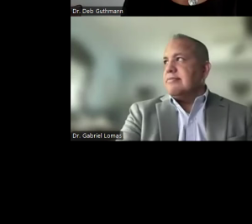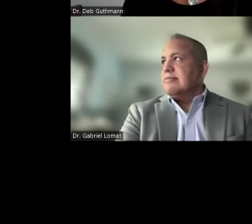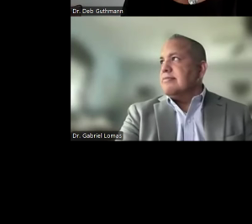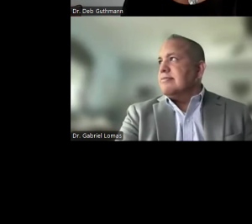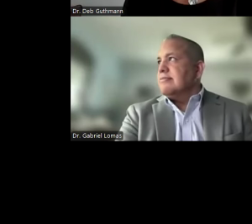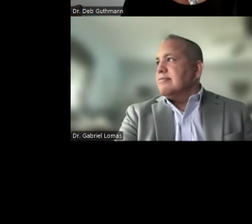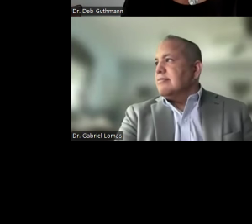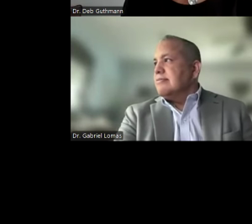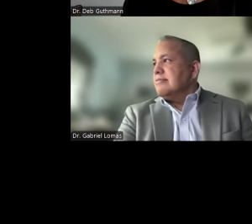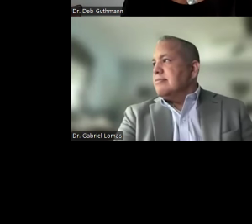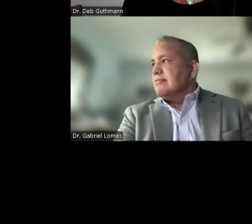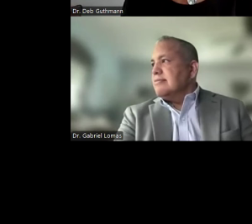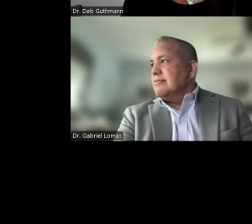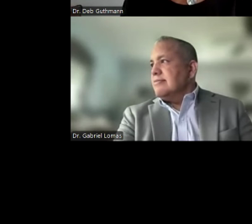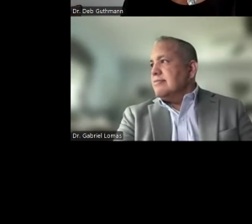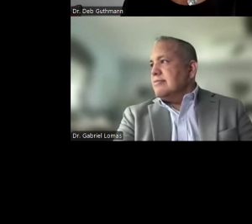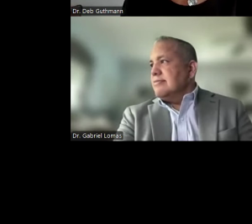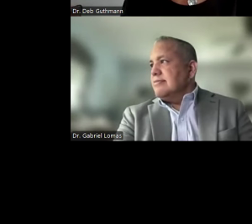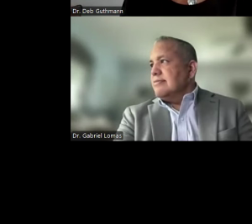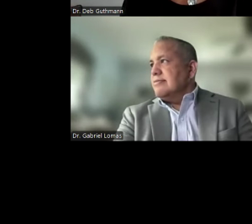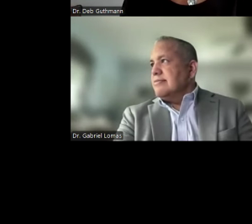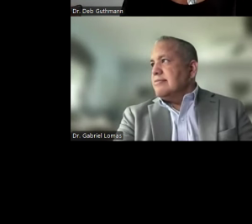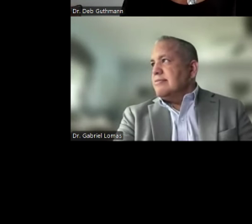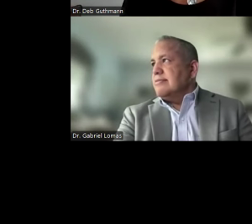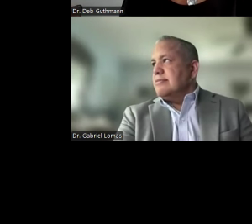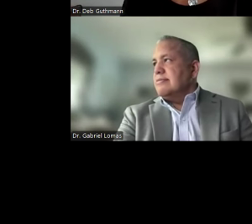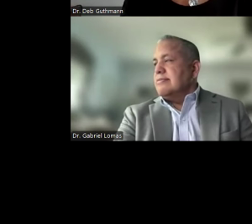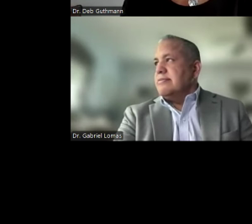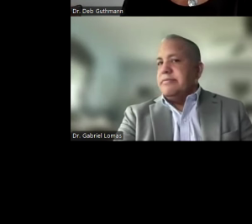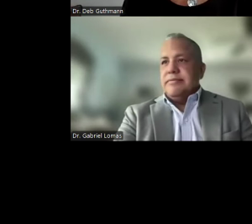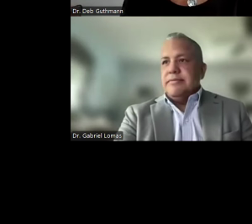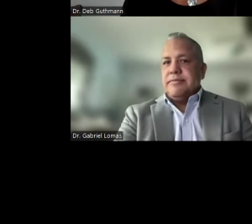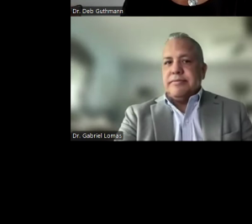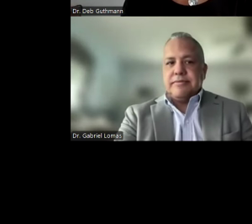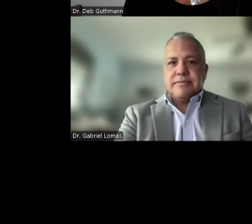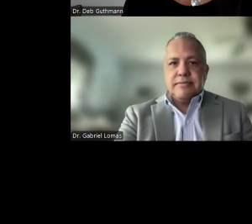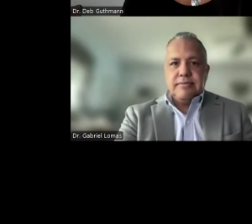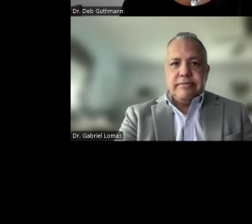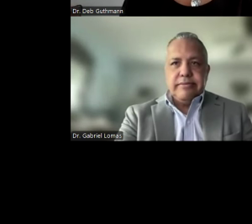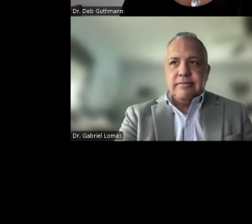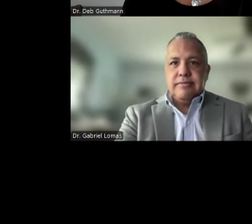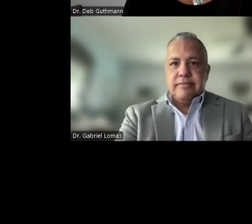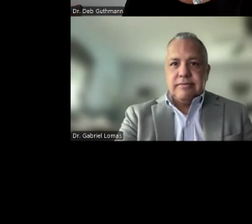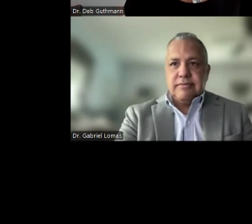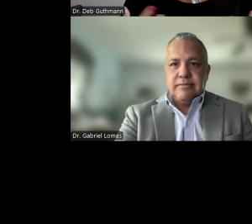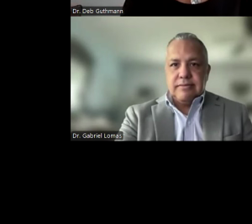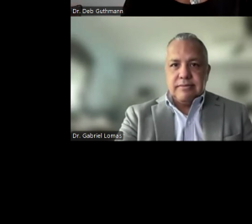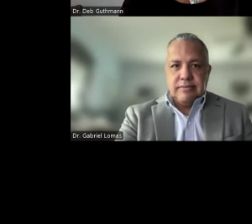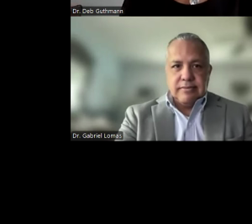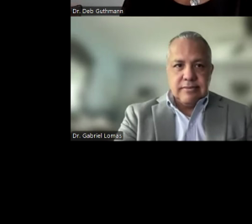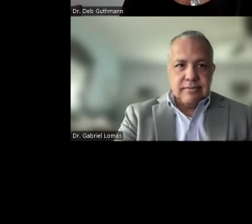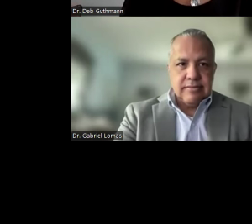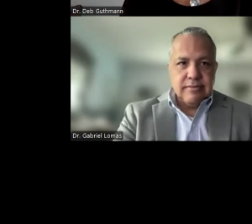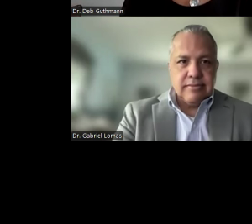the wonderful work that she's done over the years in Kentucky in getting more services available related to substance